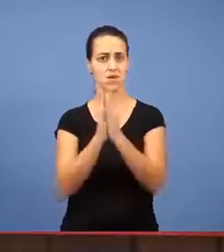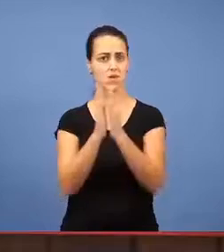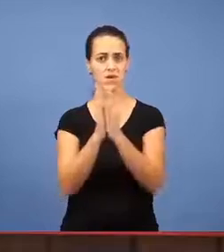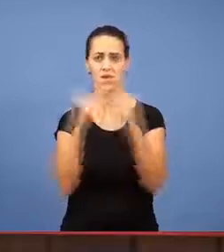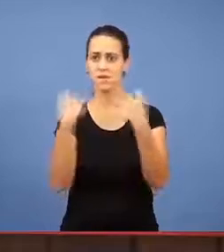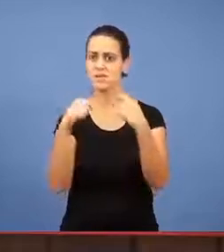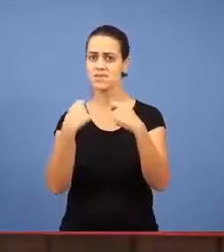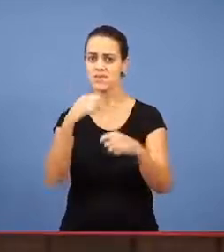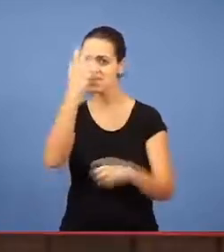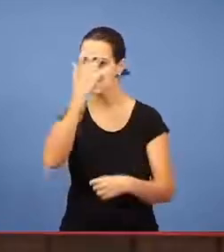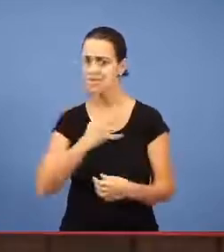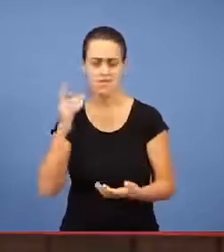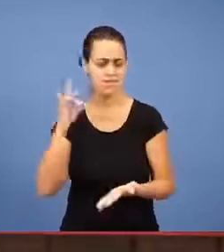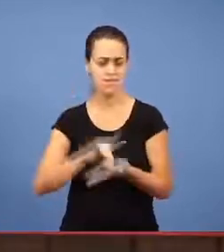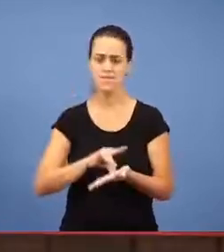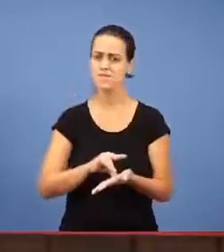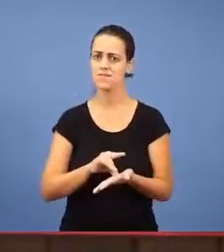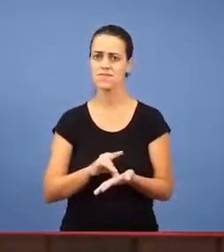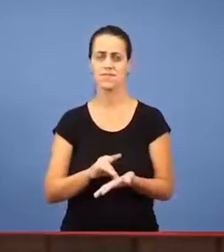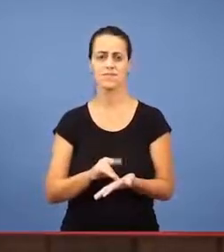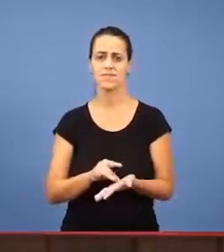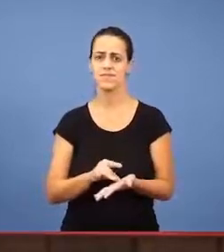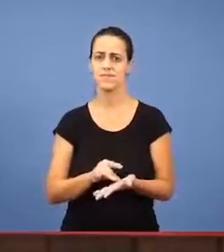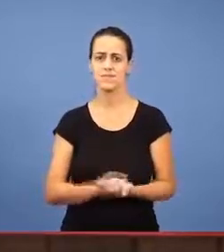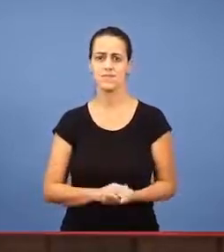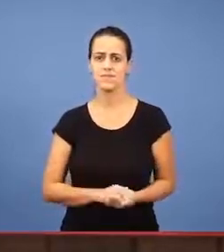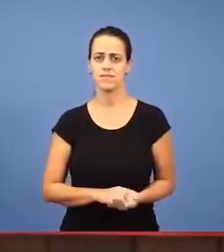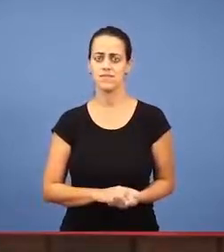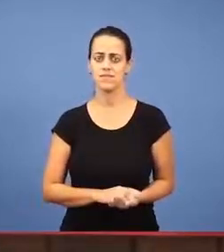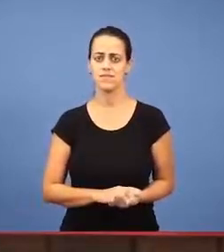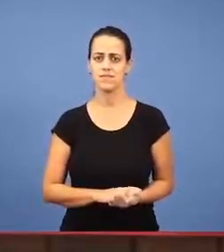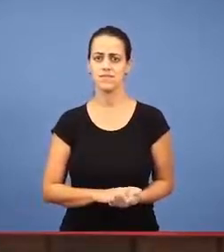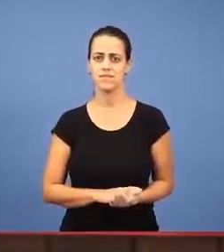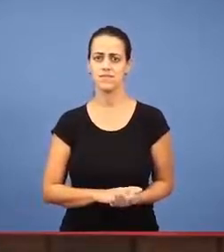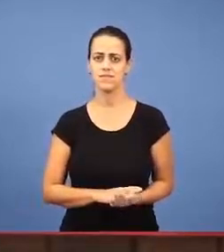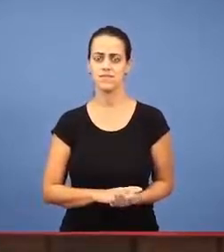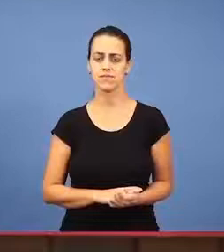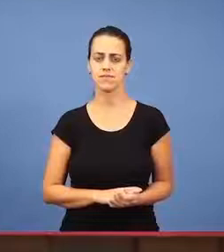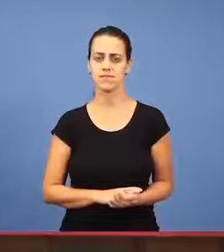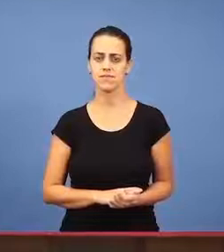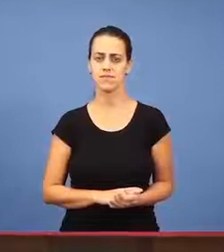The prayer should be worth 10. So no one,